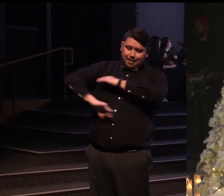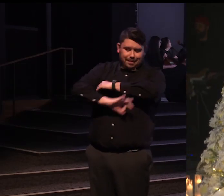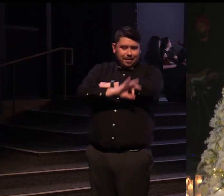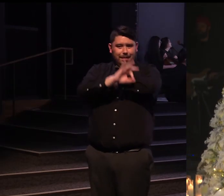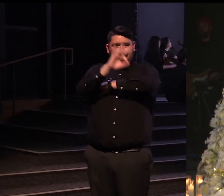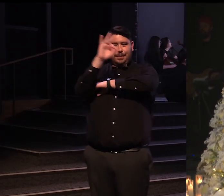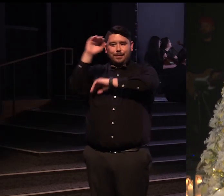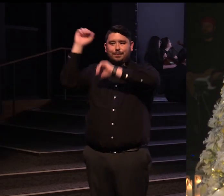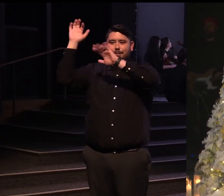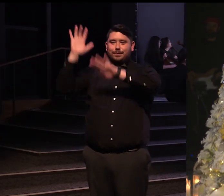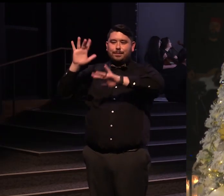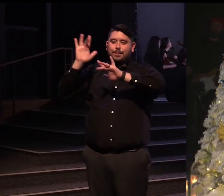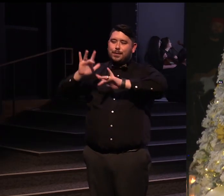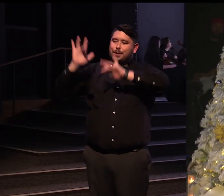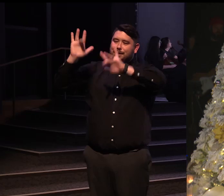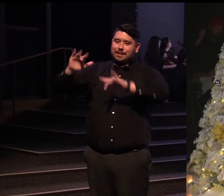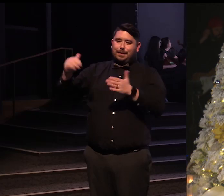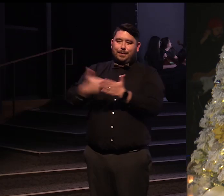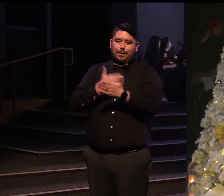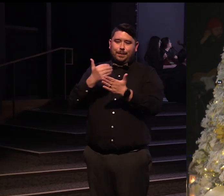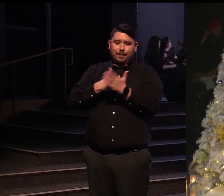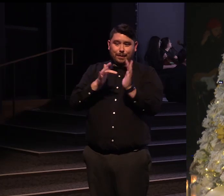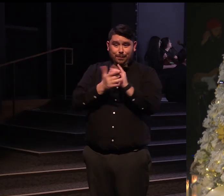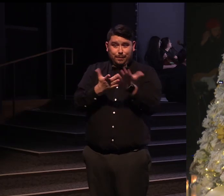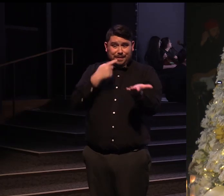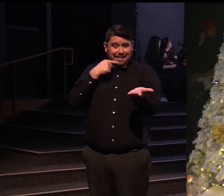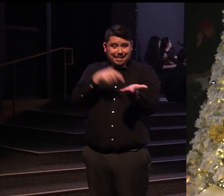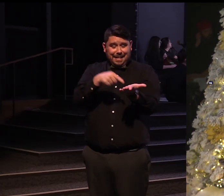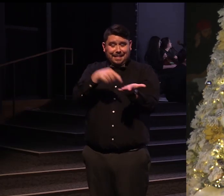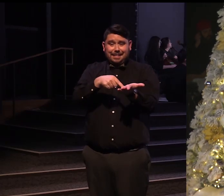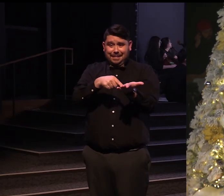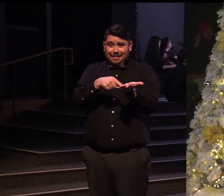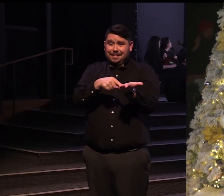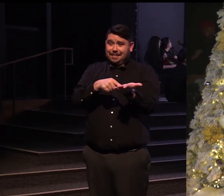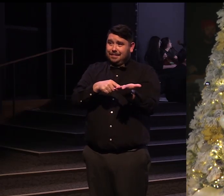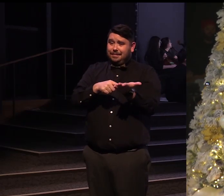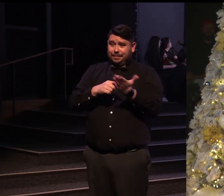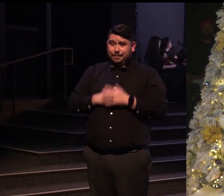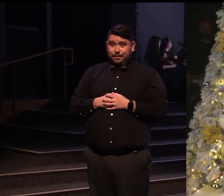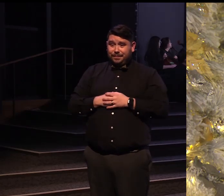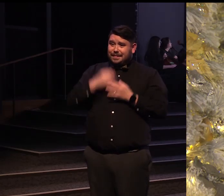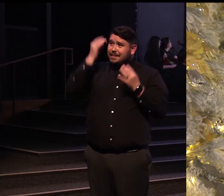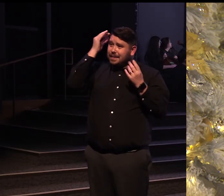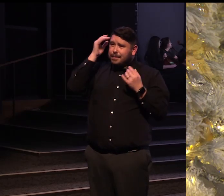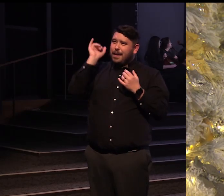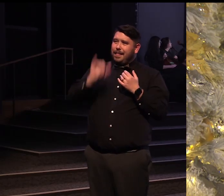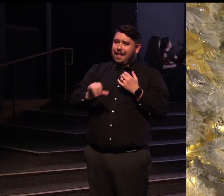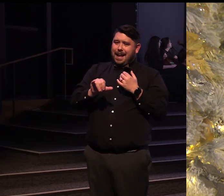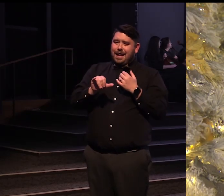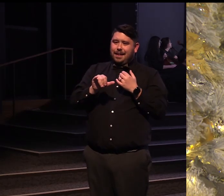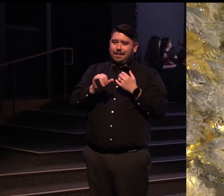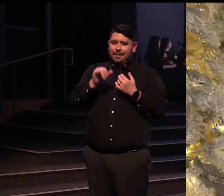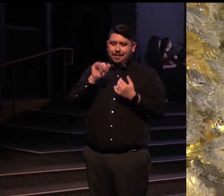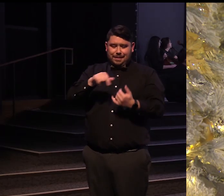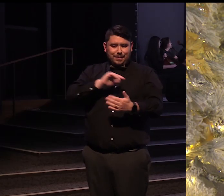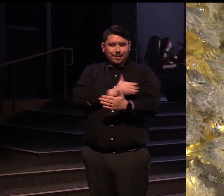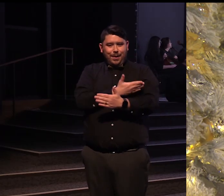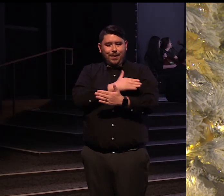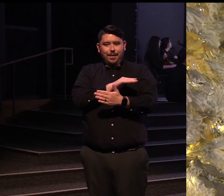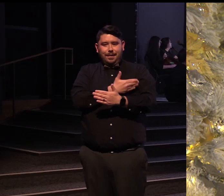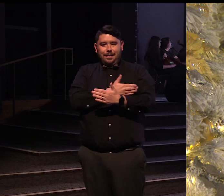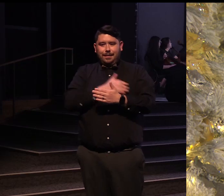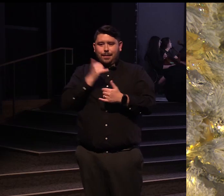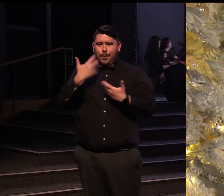us. But maybe just this song, I was thinking about that and wrote this song, thinking about the profound